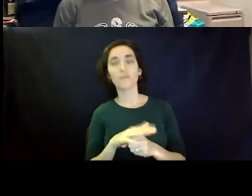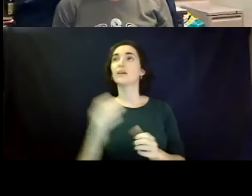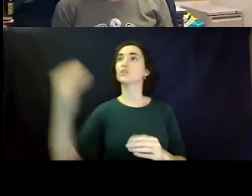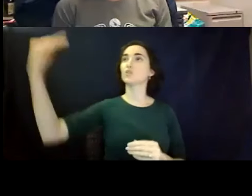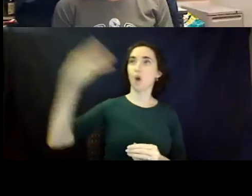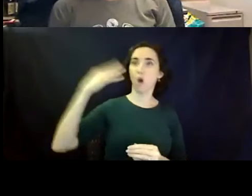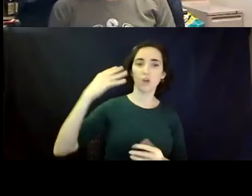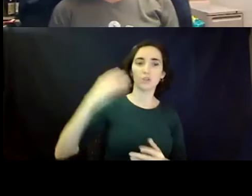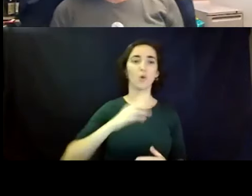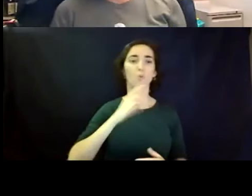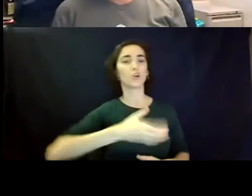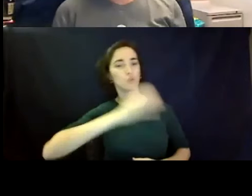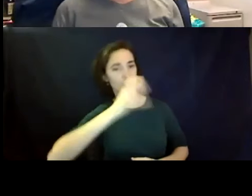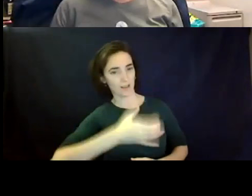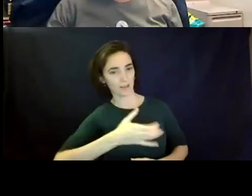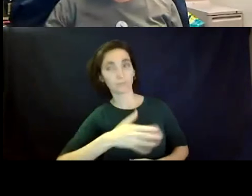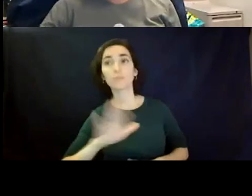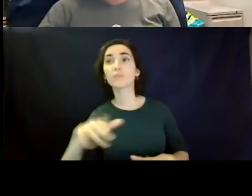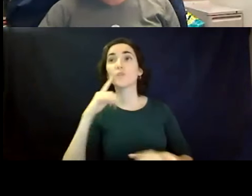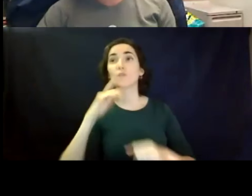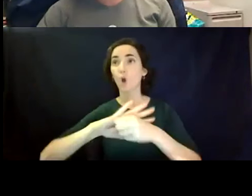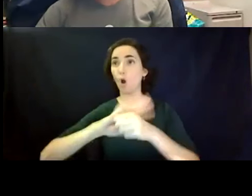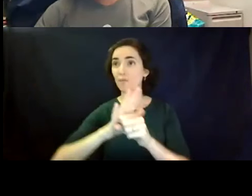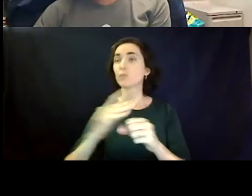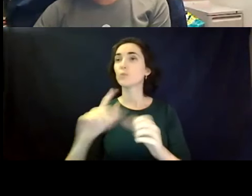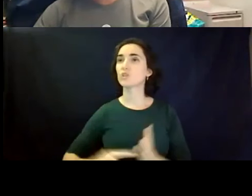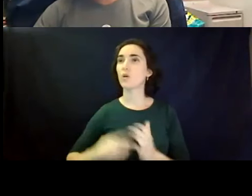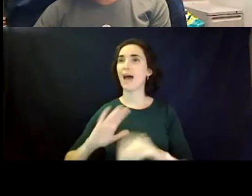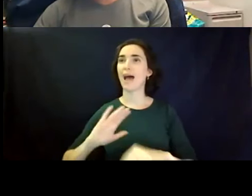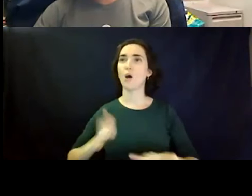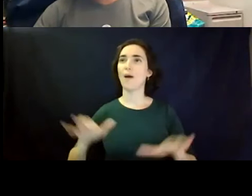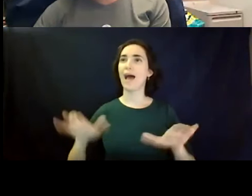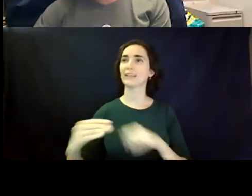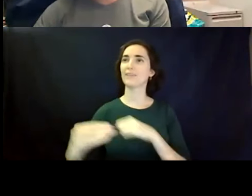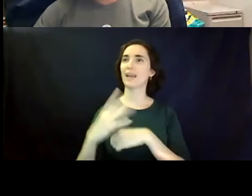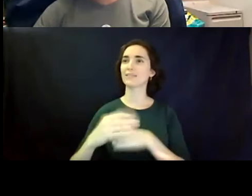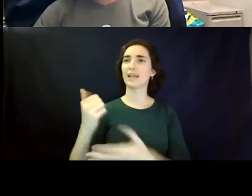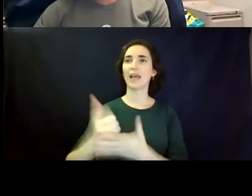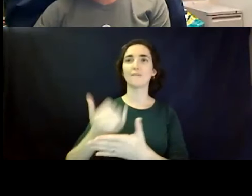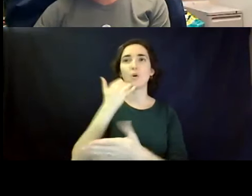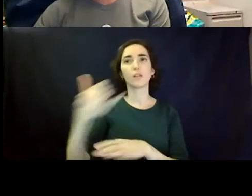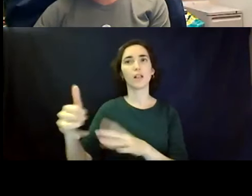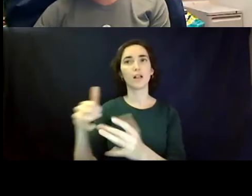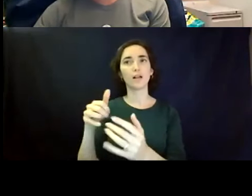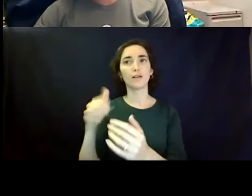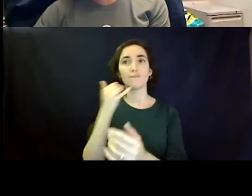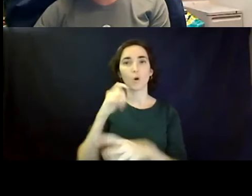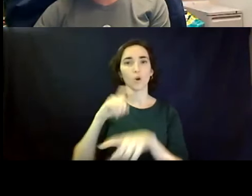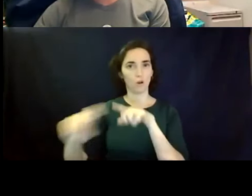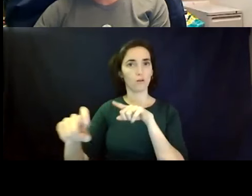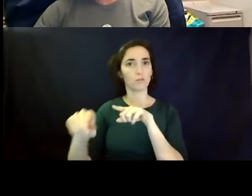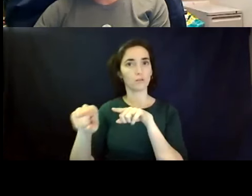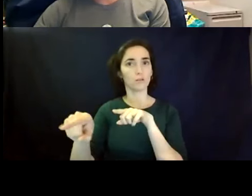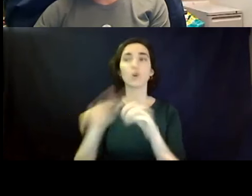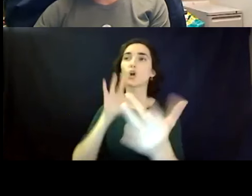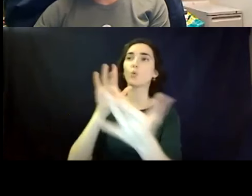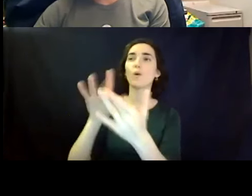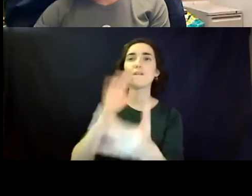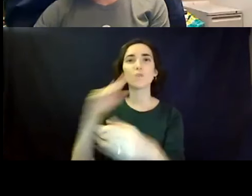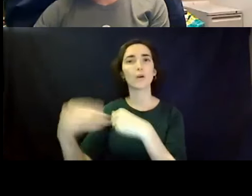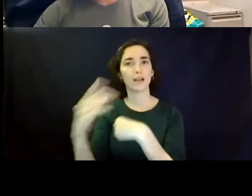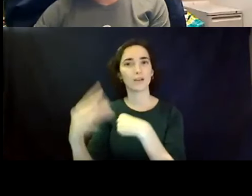enacted our crisis counseling helpline. So reach out to those crisis counselors, especially if you and you're building